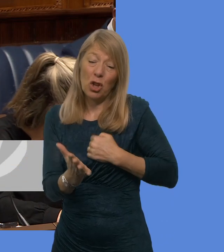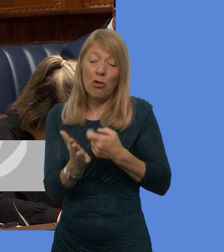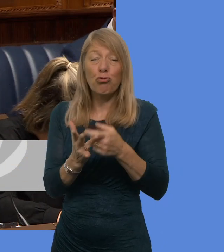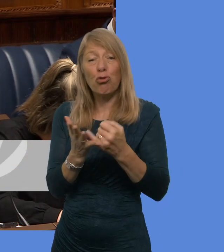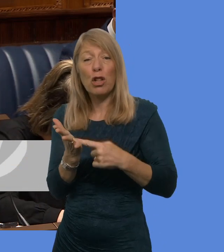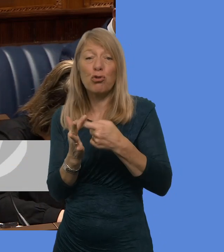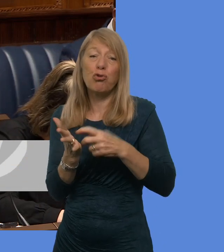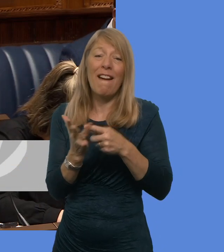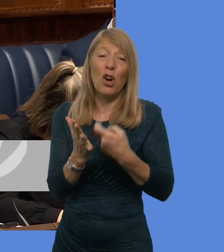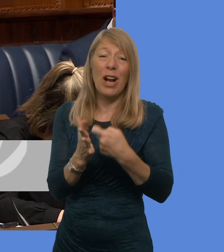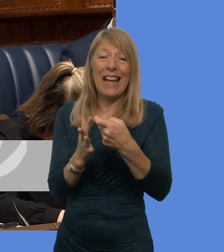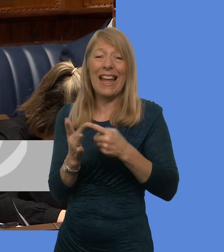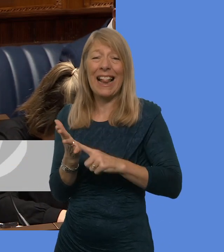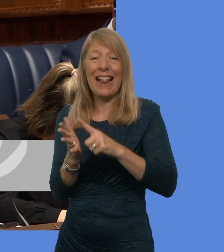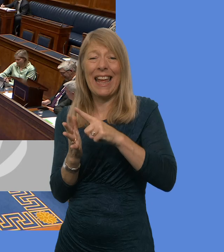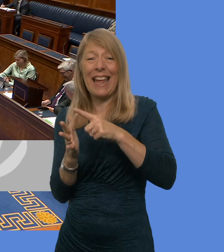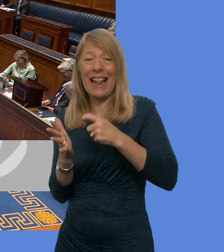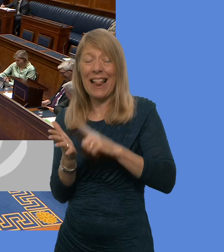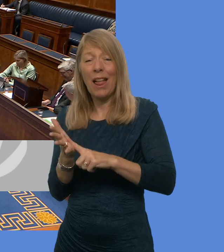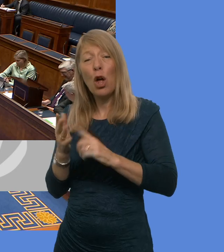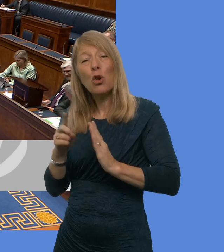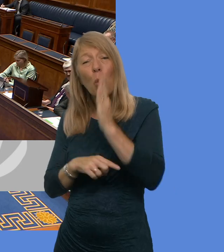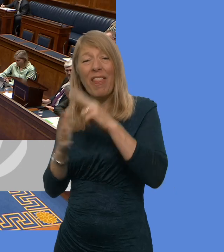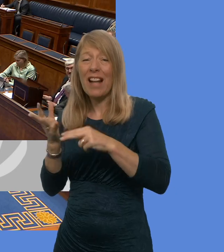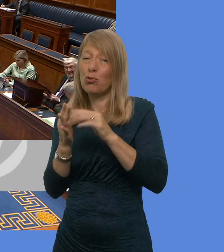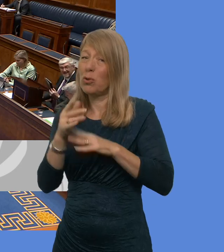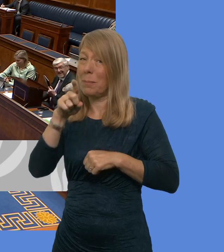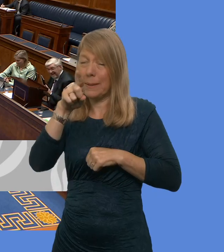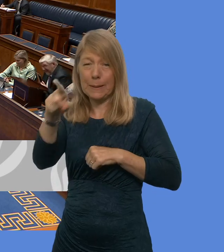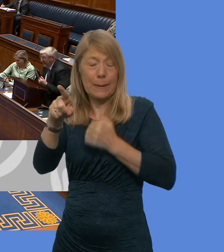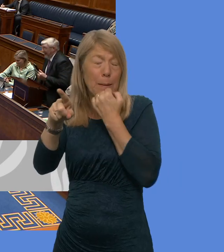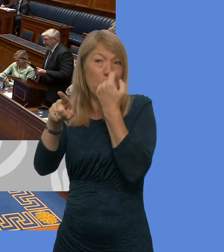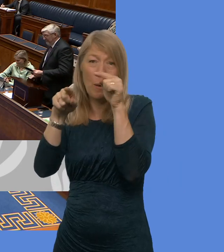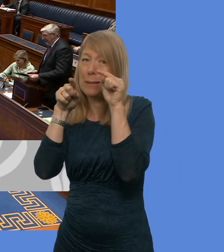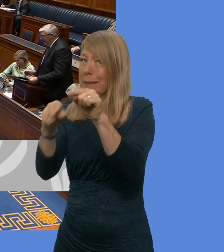interest to me, I'll maybe focus on the landslide in North Antrim. Minister?